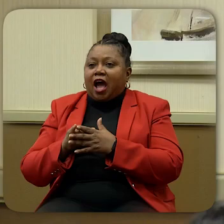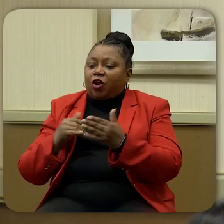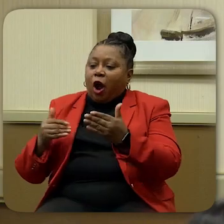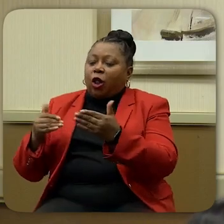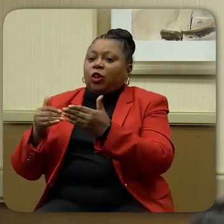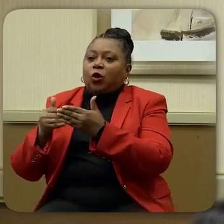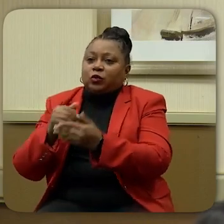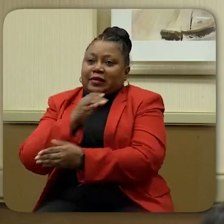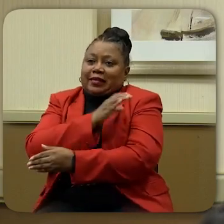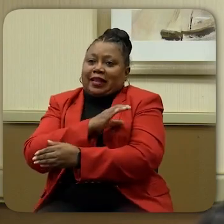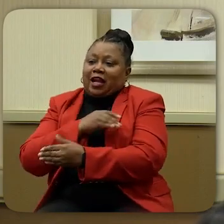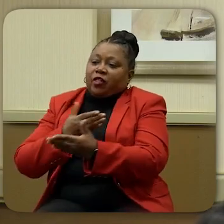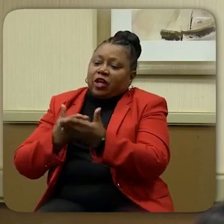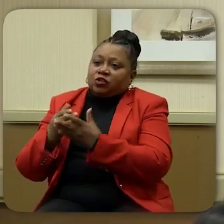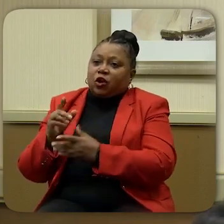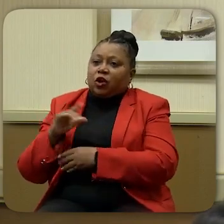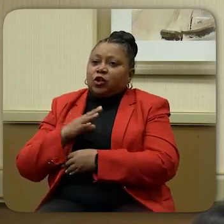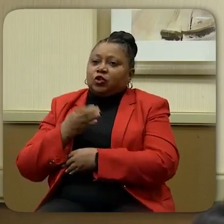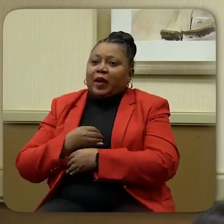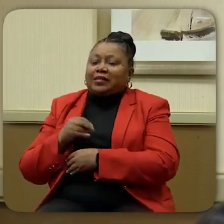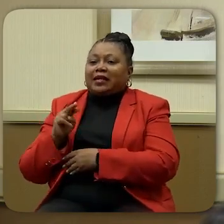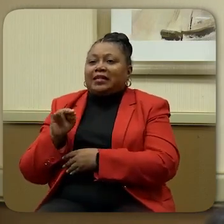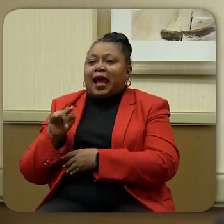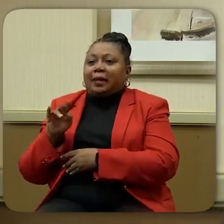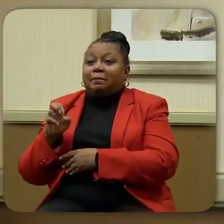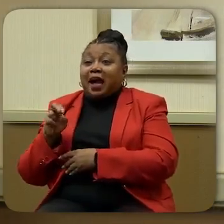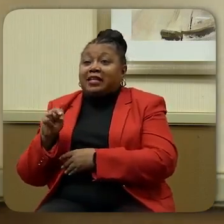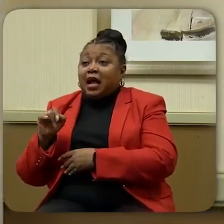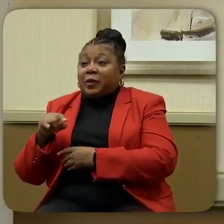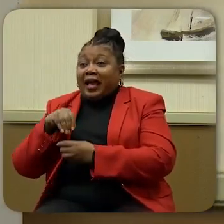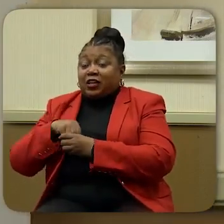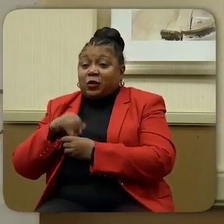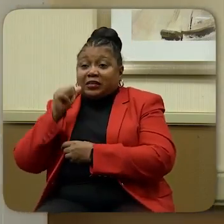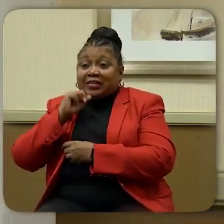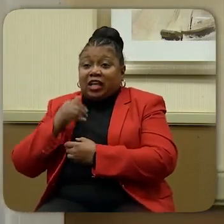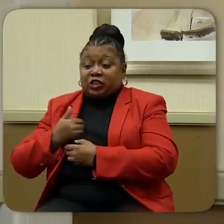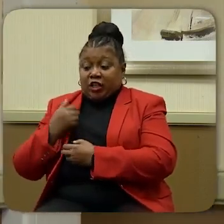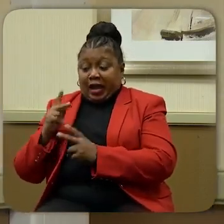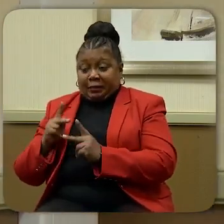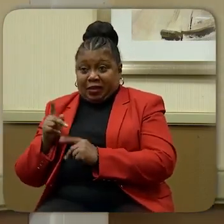closest clinic that serves trans and non-binary and intersex young people.